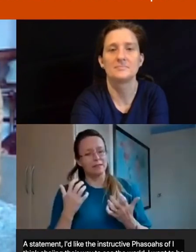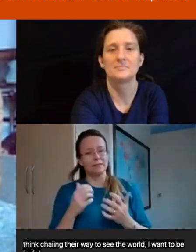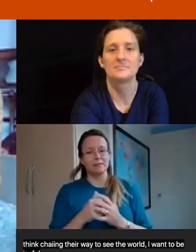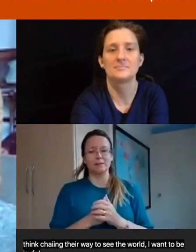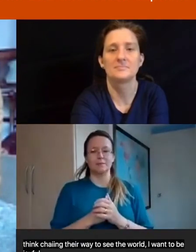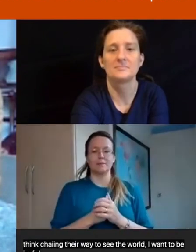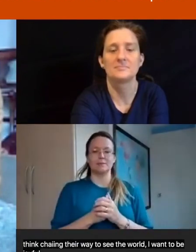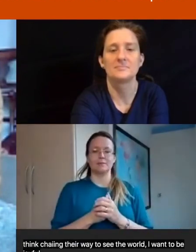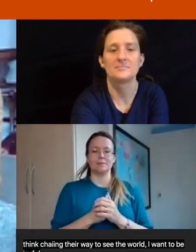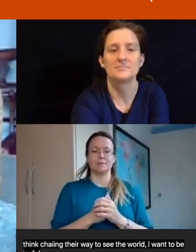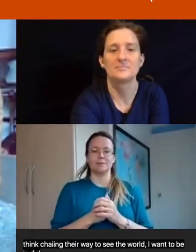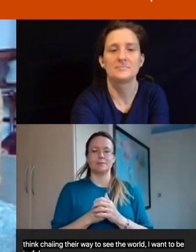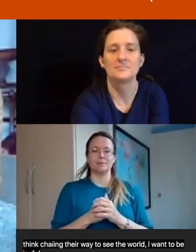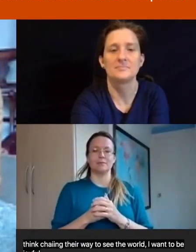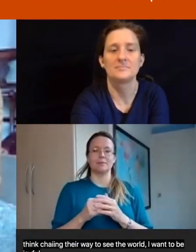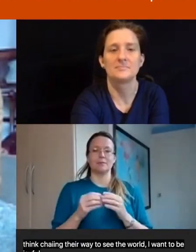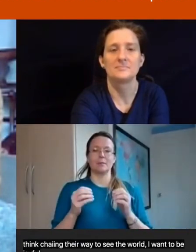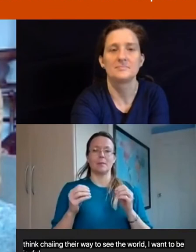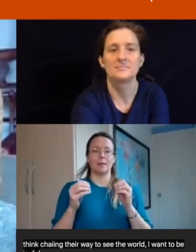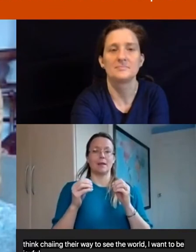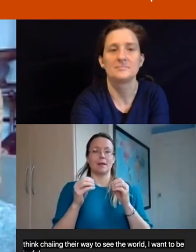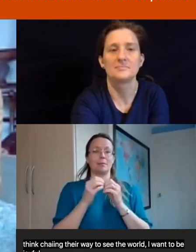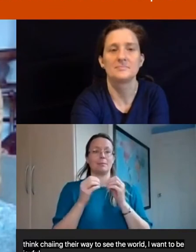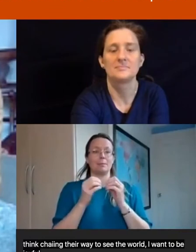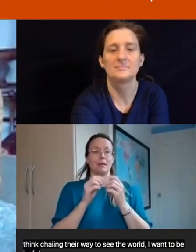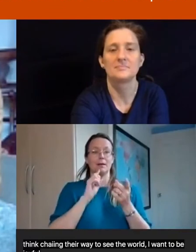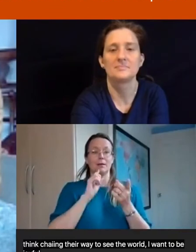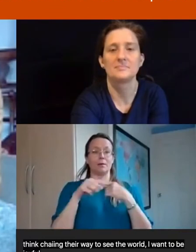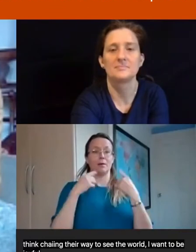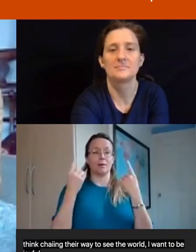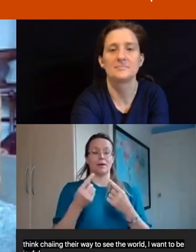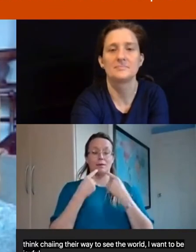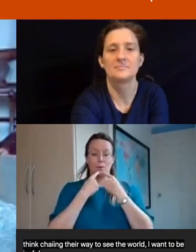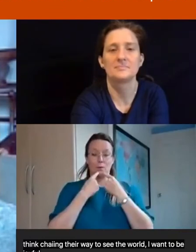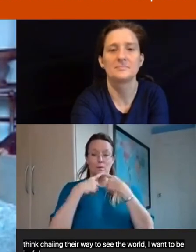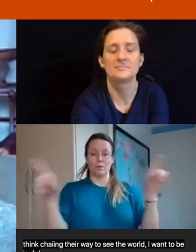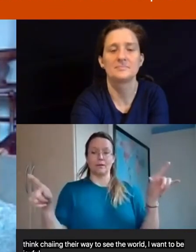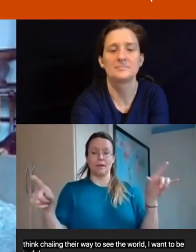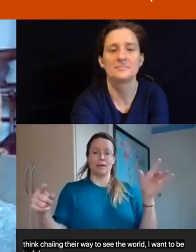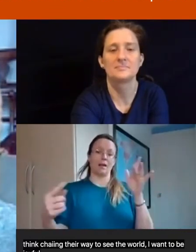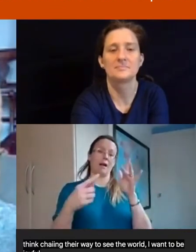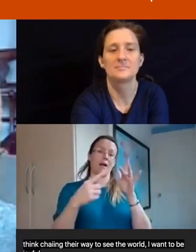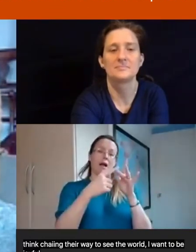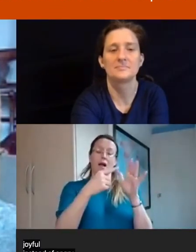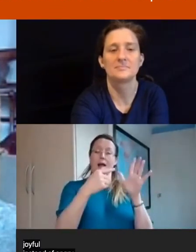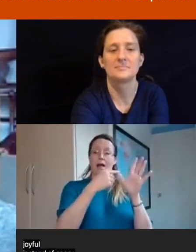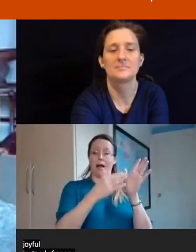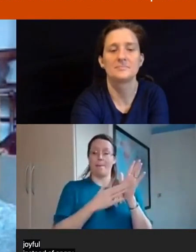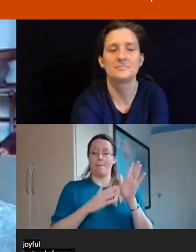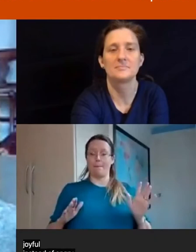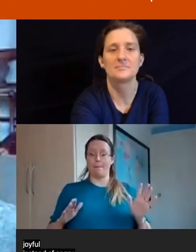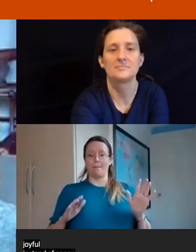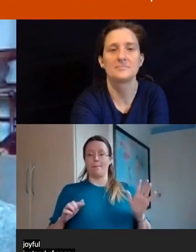Perhaps Bingo's invitation to say I am is enough. Or am I supposed to